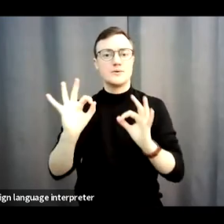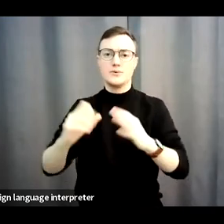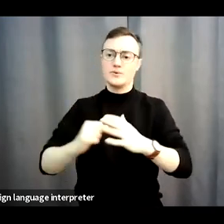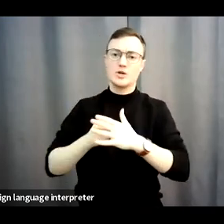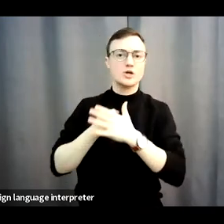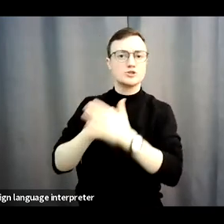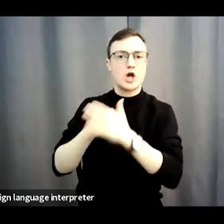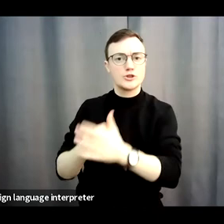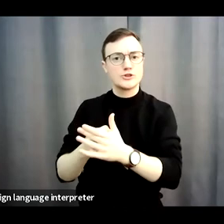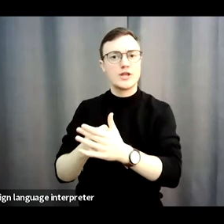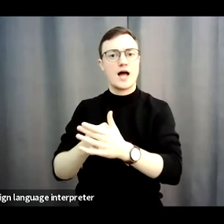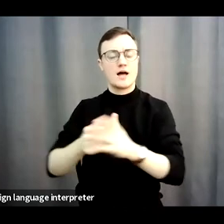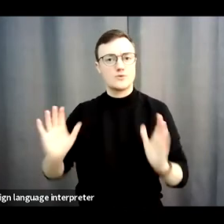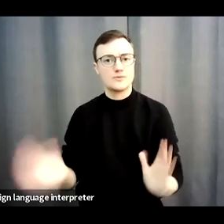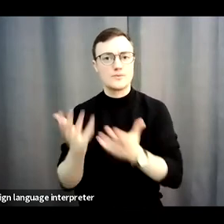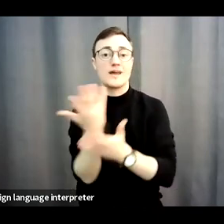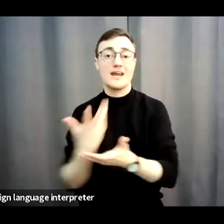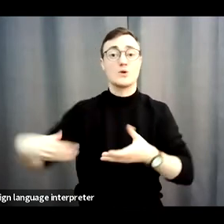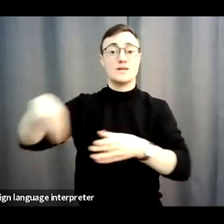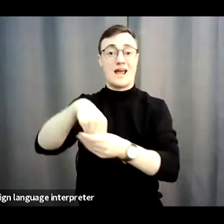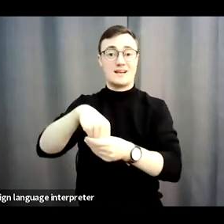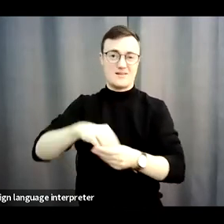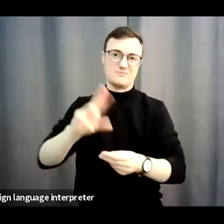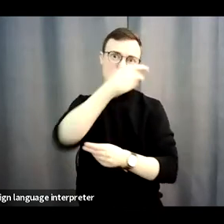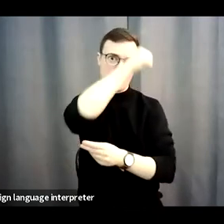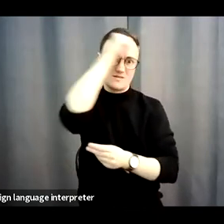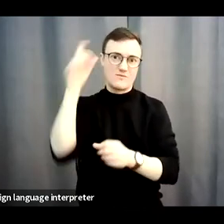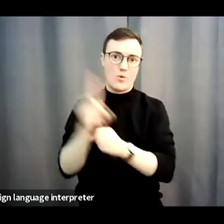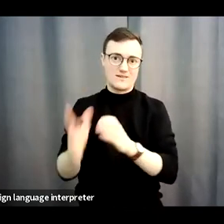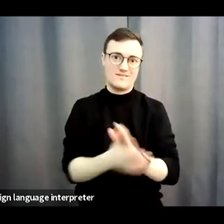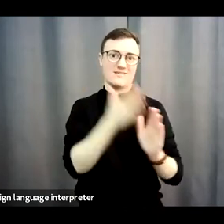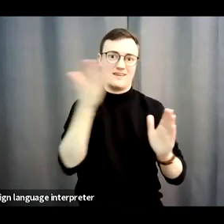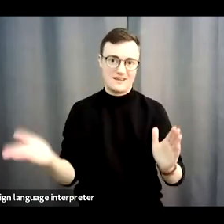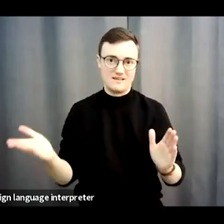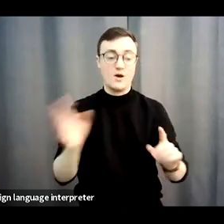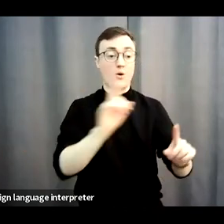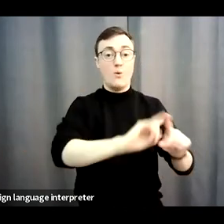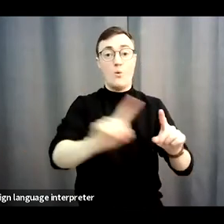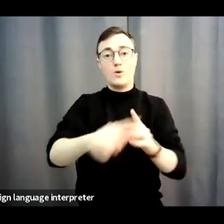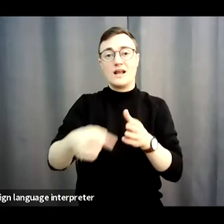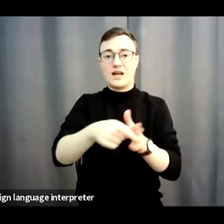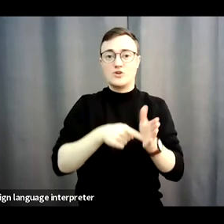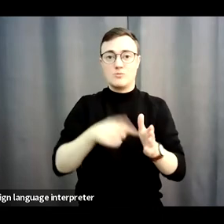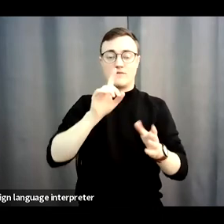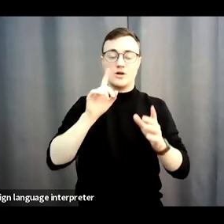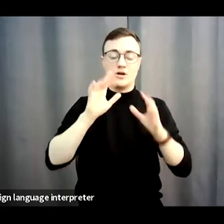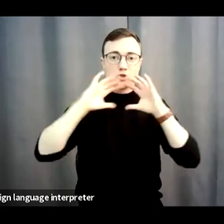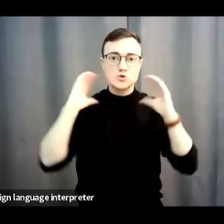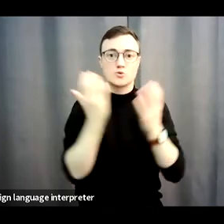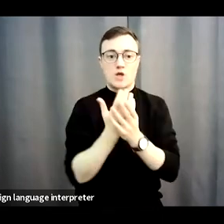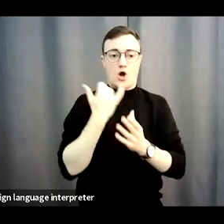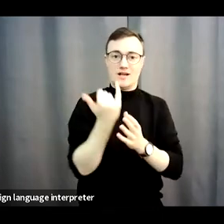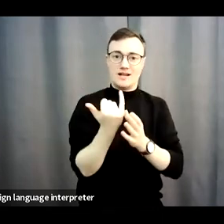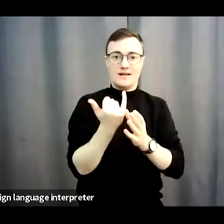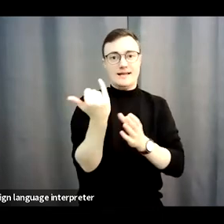and inclusion during these difficult times, as different forms of social exclusion in young age